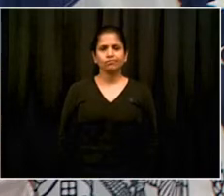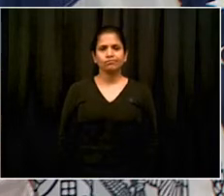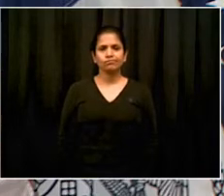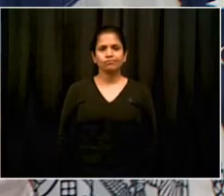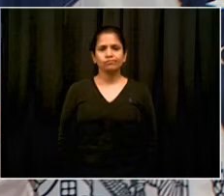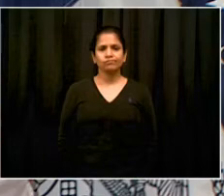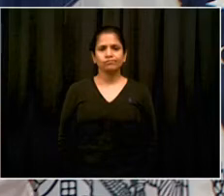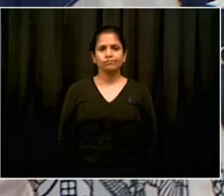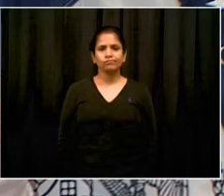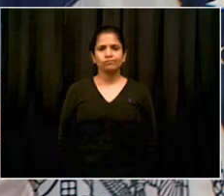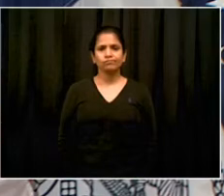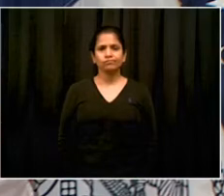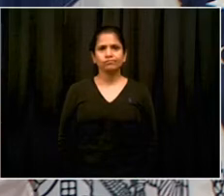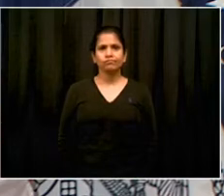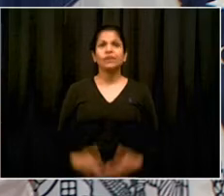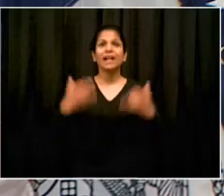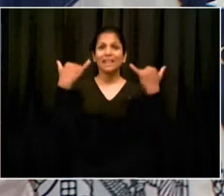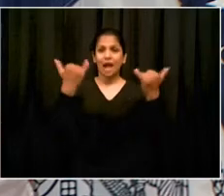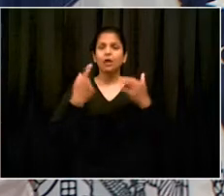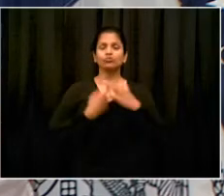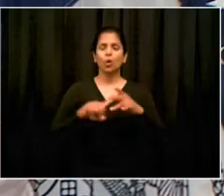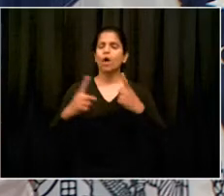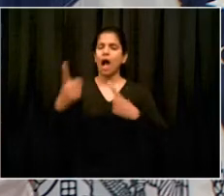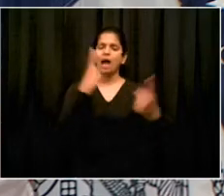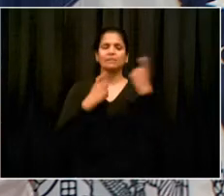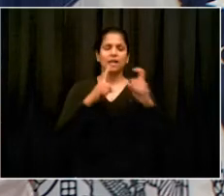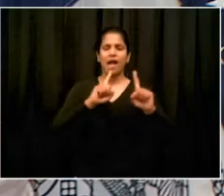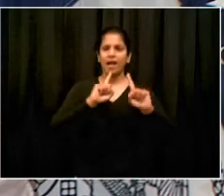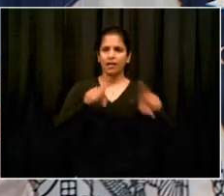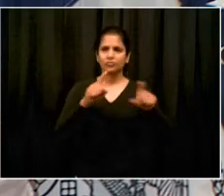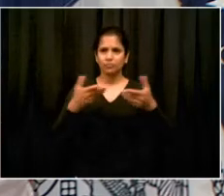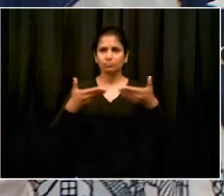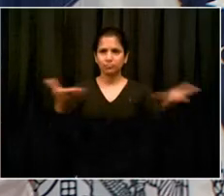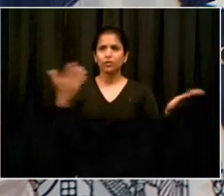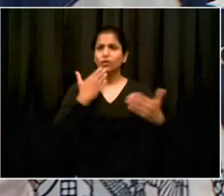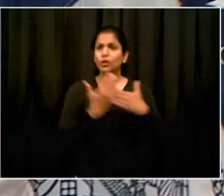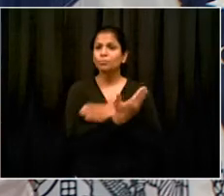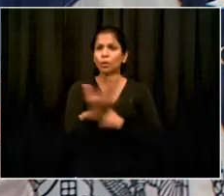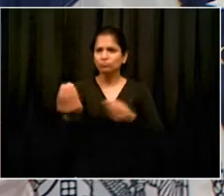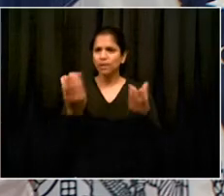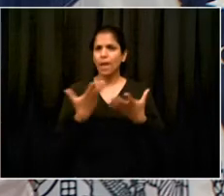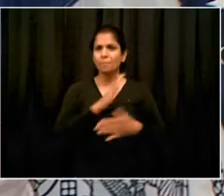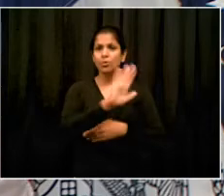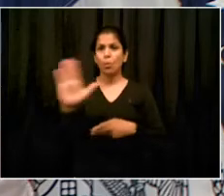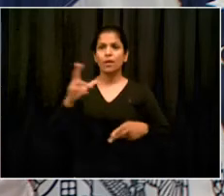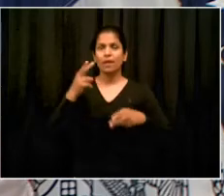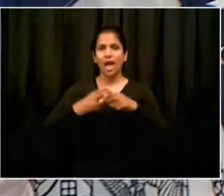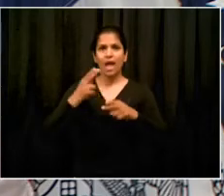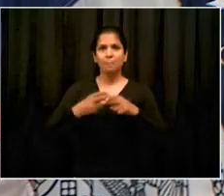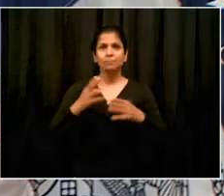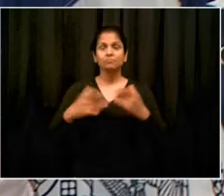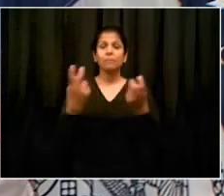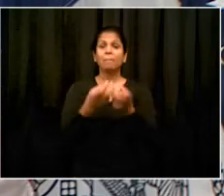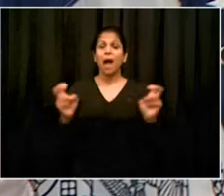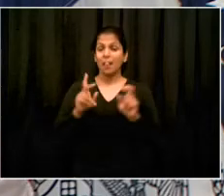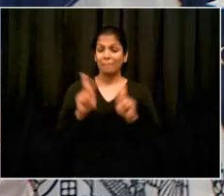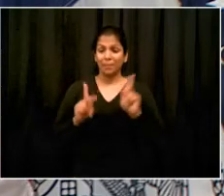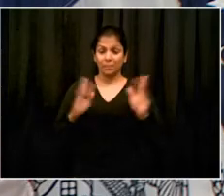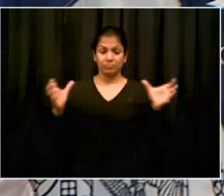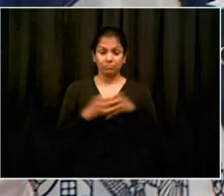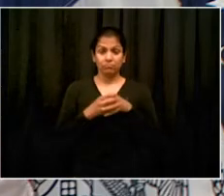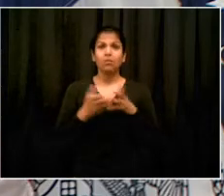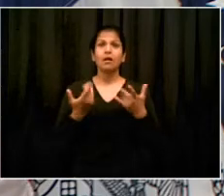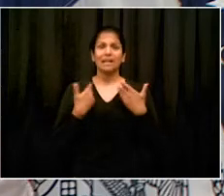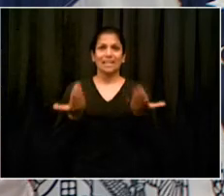journalist. Good morning, all. We'll now begin our Q&A. As a reminder, we're joined today by Dr. Choksi, Dr. Katz, Chancellor